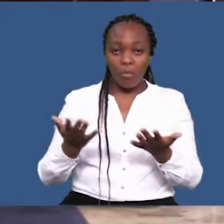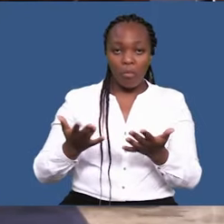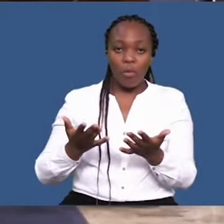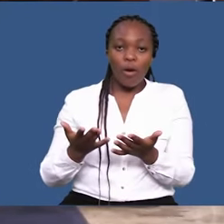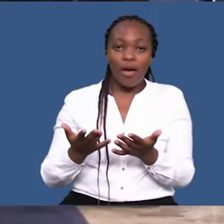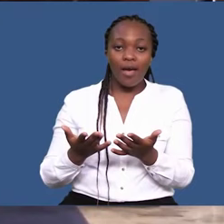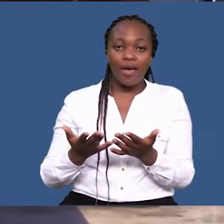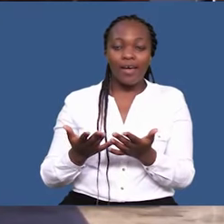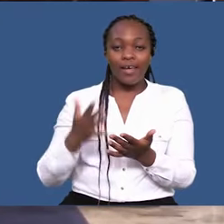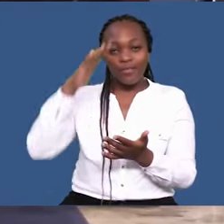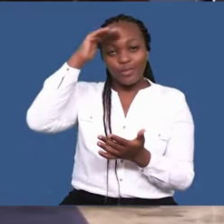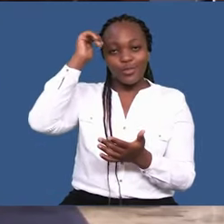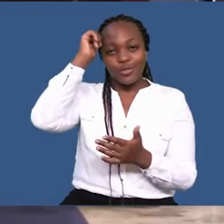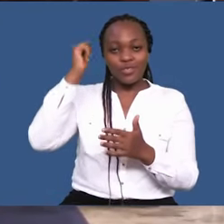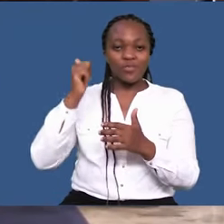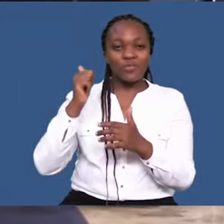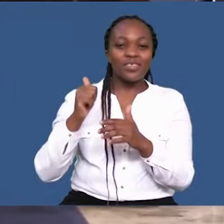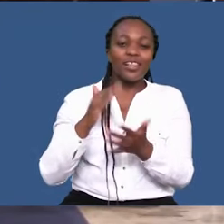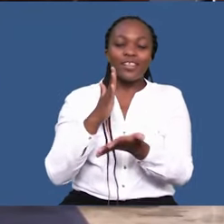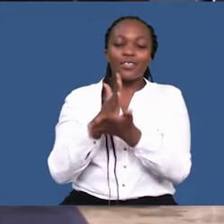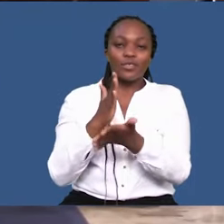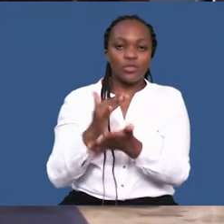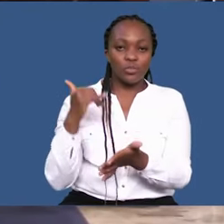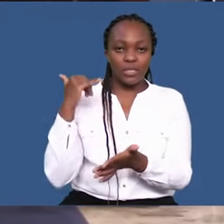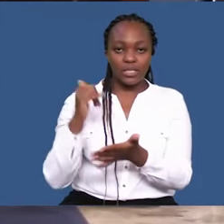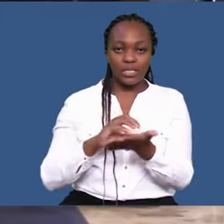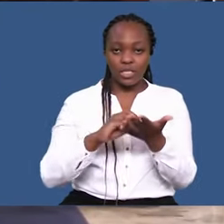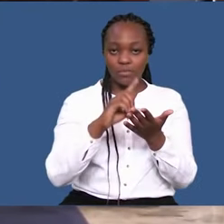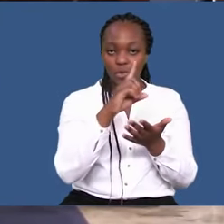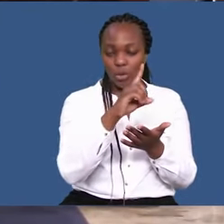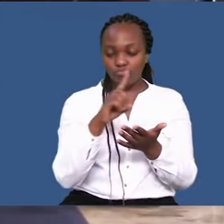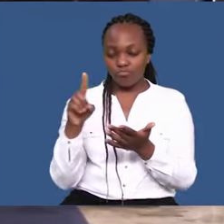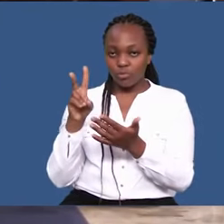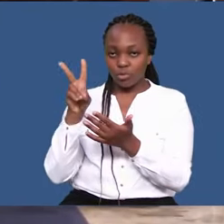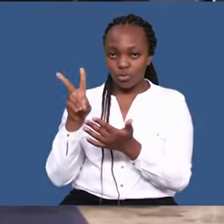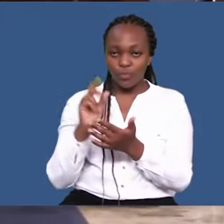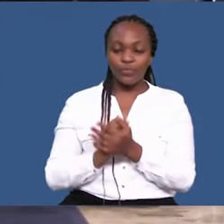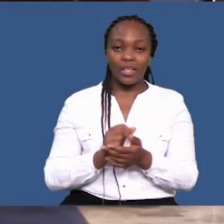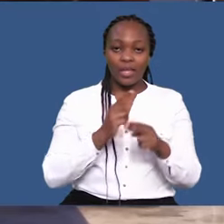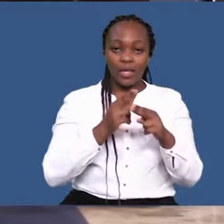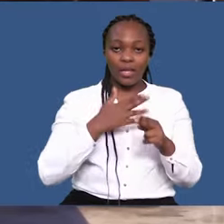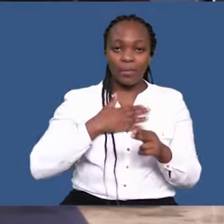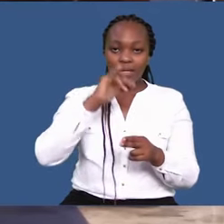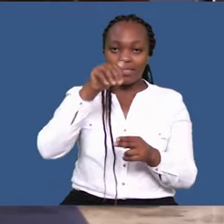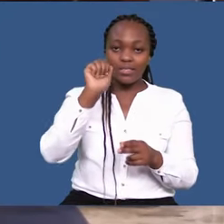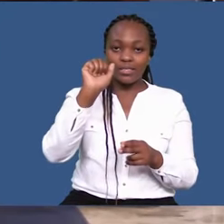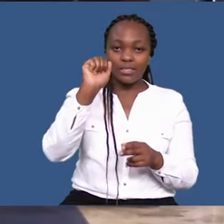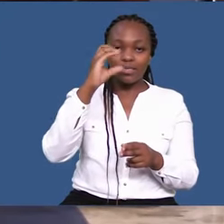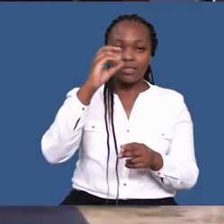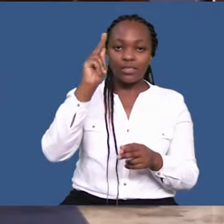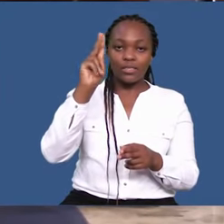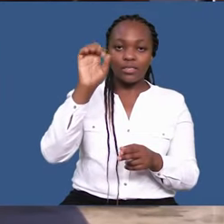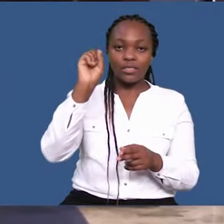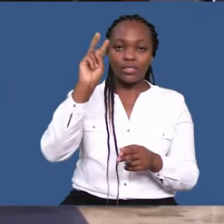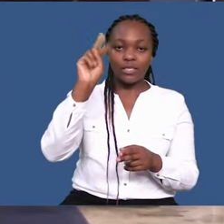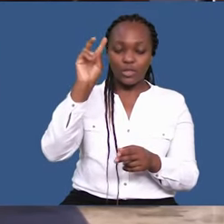chapter 1 and chapter 2, and we shall continue with chapter 3. My name is Jandson Njoroge,